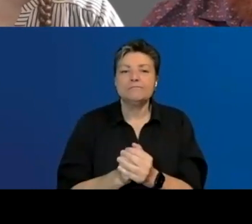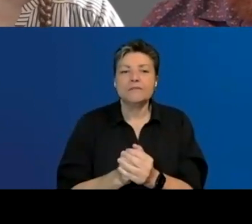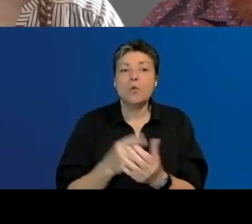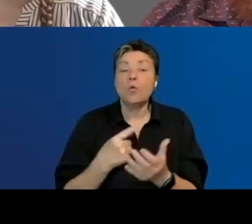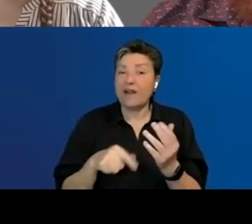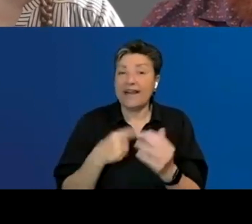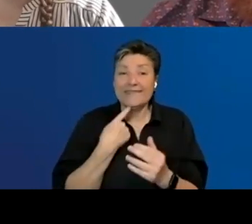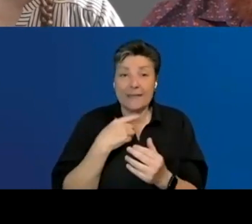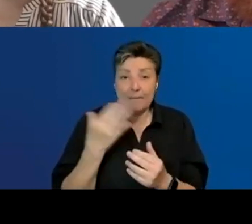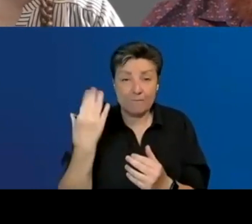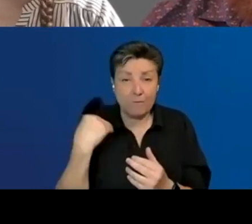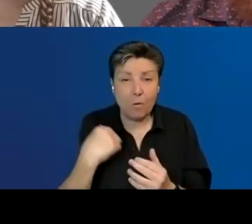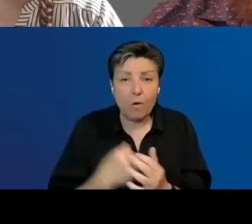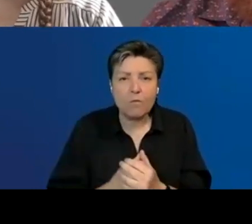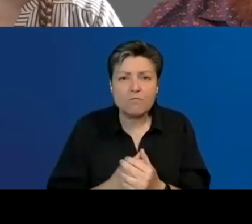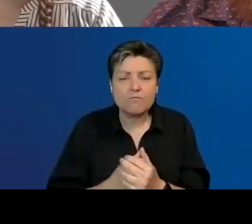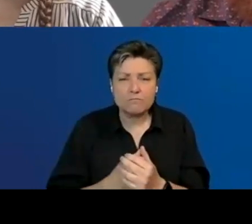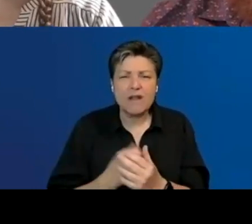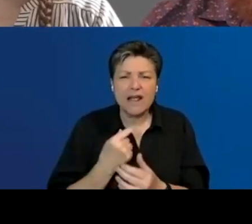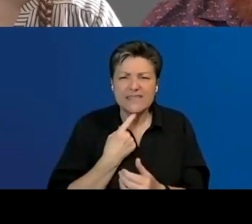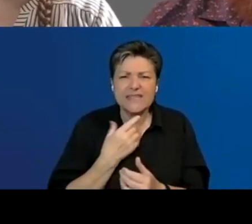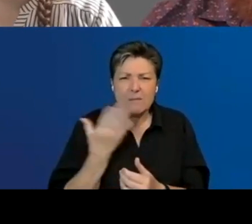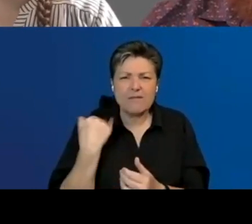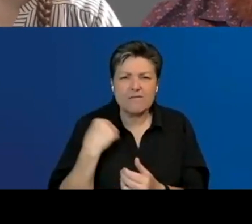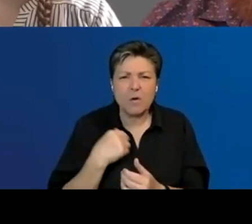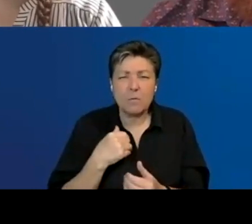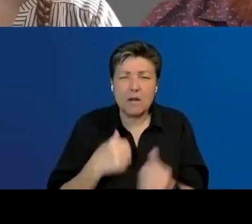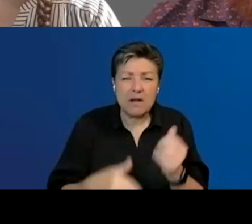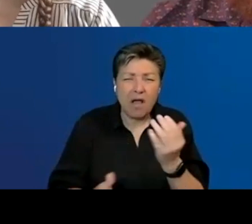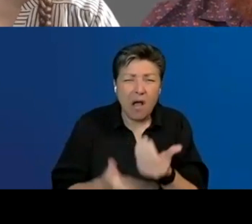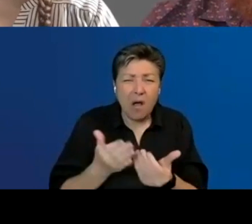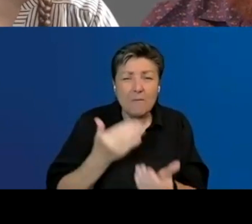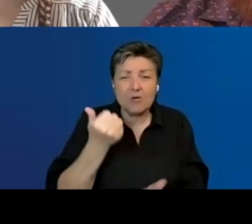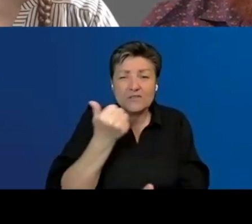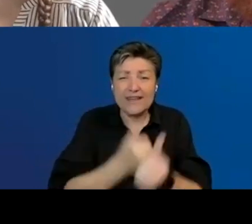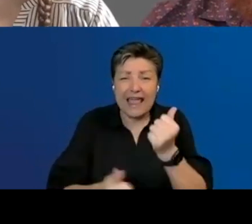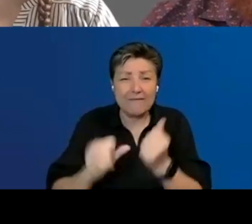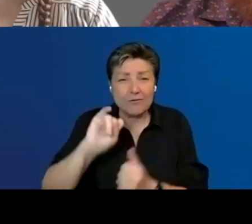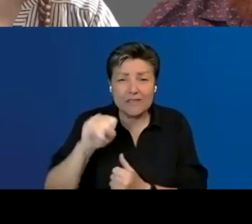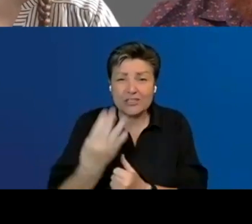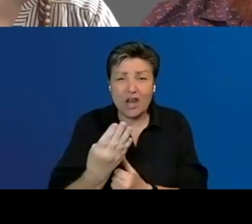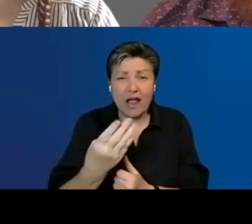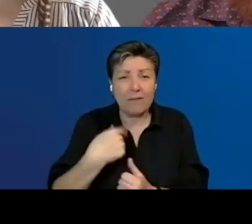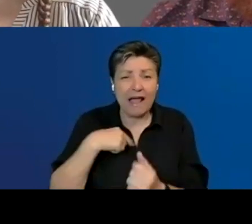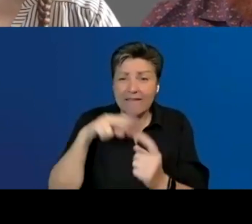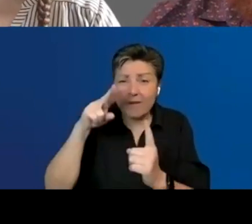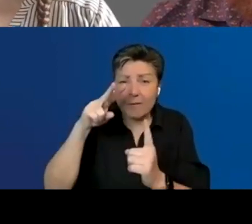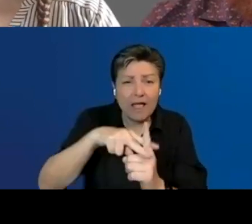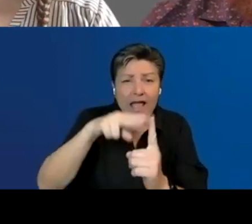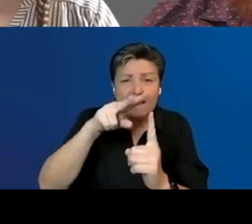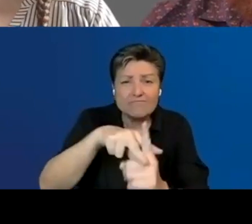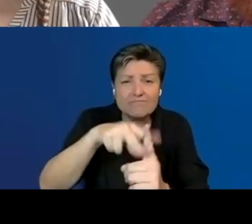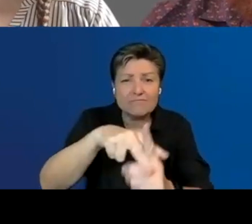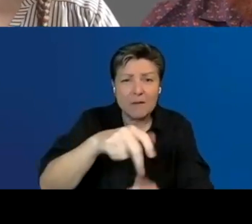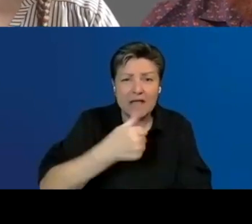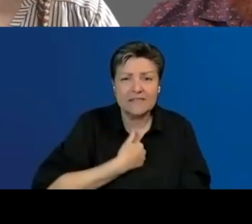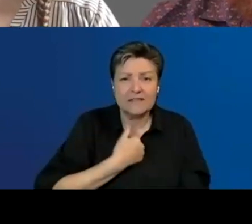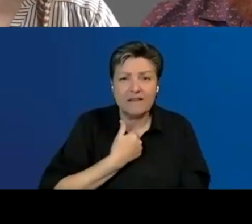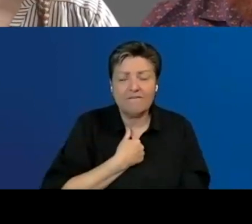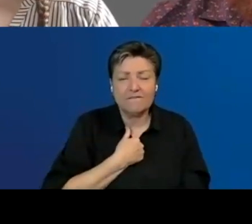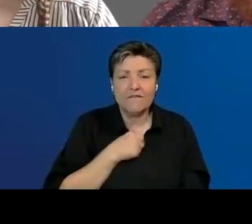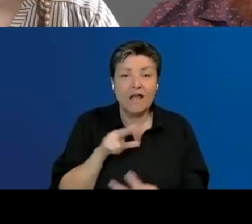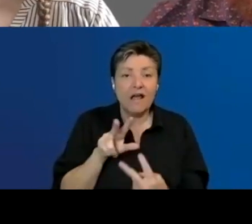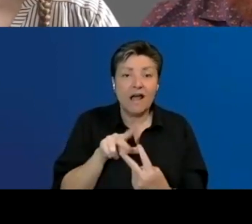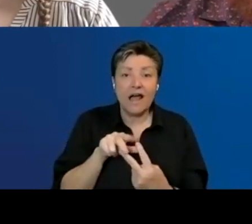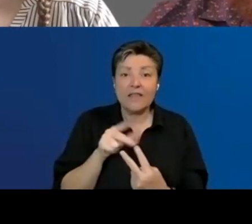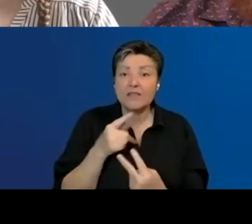said, I said it earlier, but I think almost every job I've applied to has either